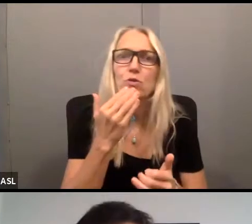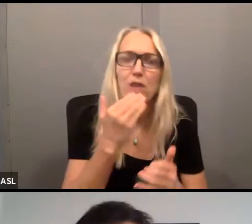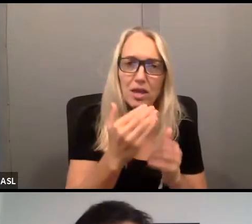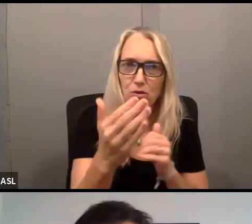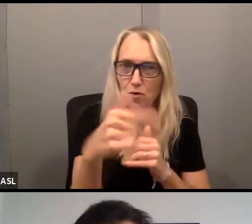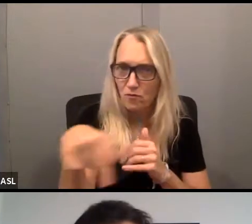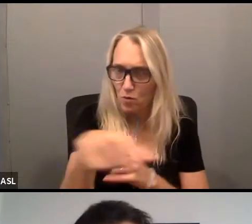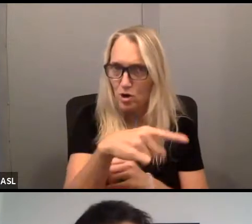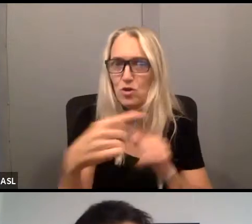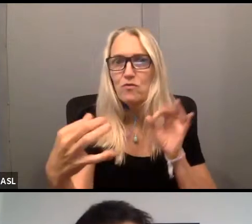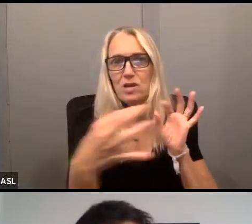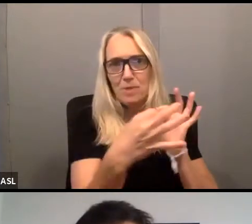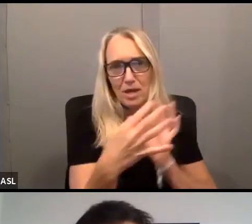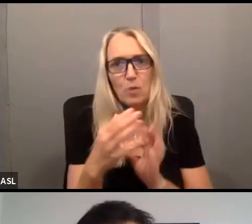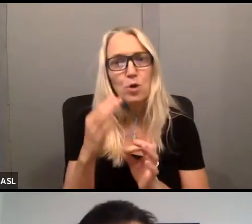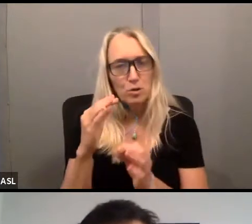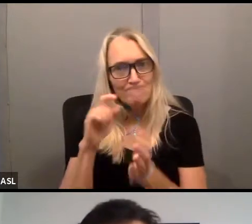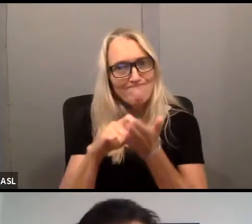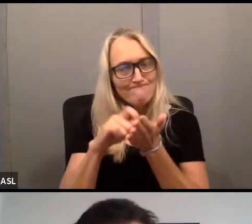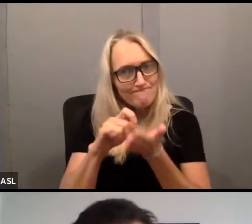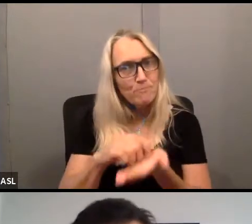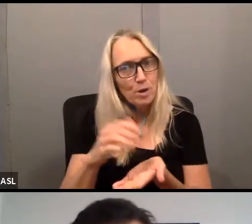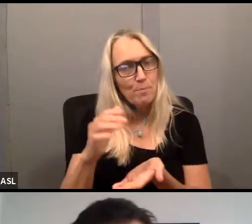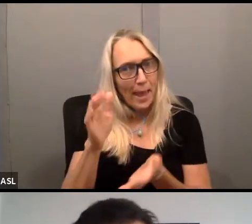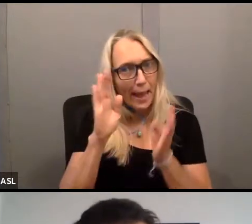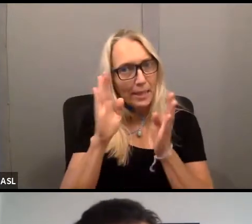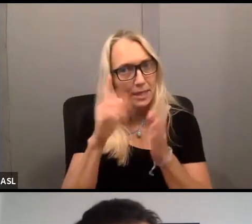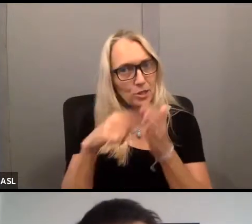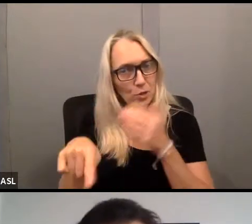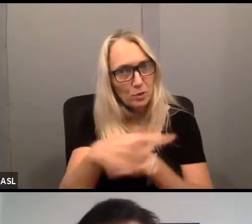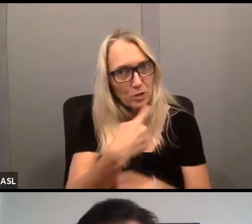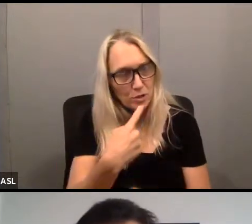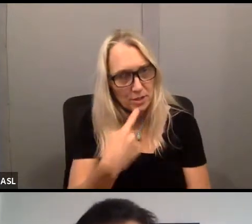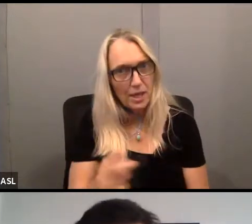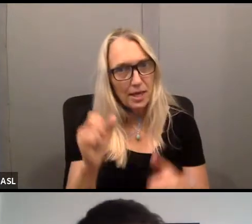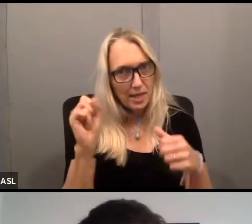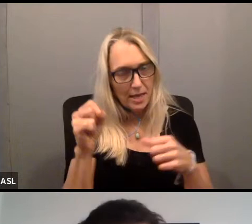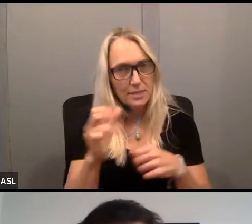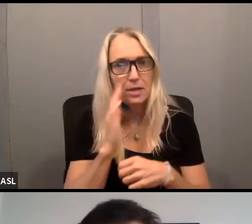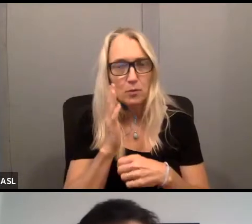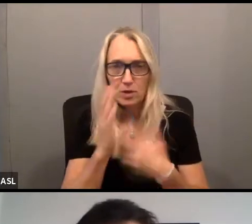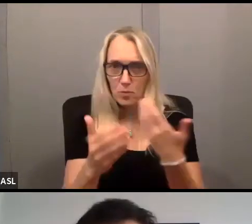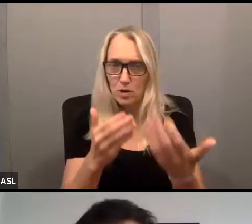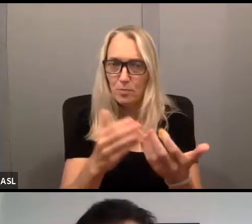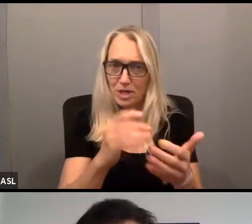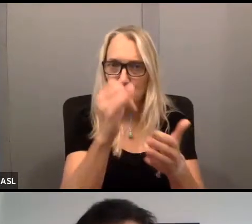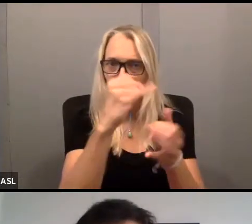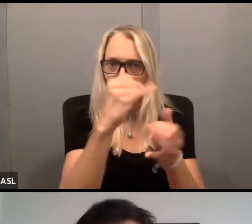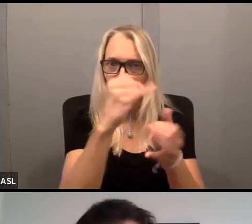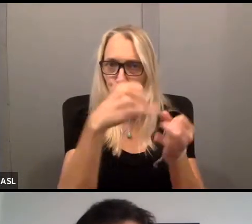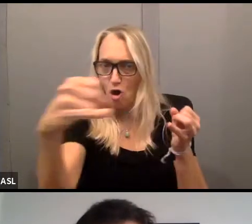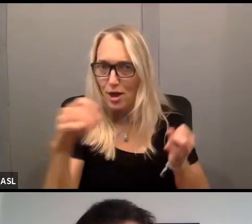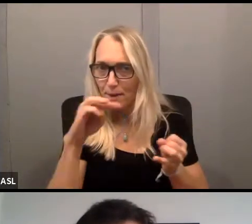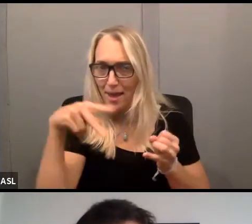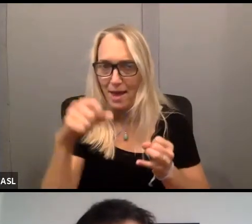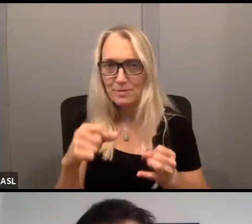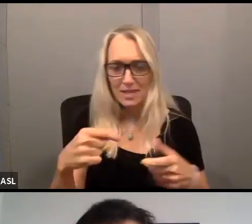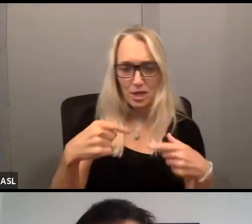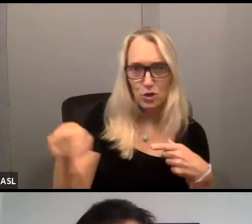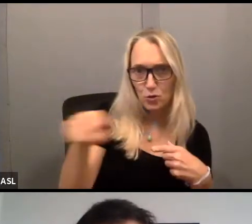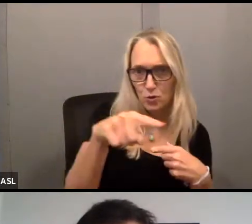we are taking this all deeply into account and look forward to ending up with maps that you and we can all be proud of.